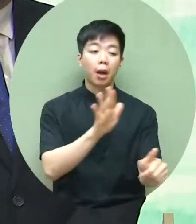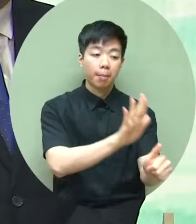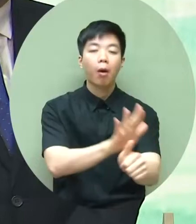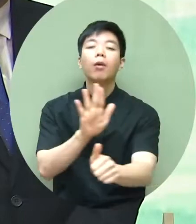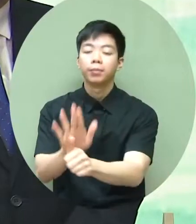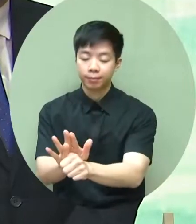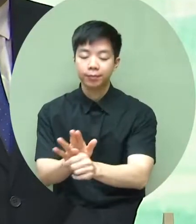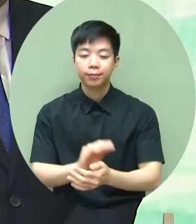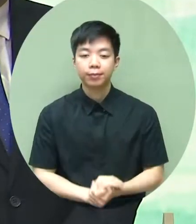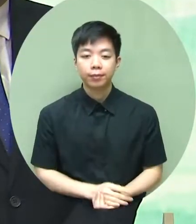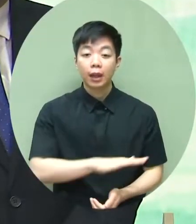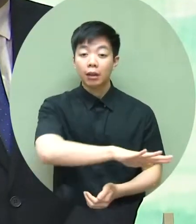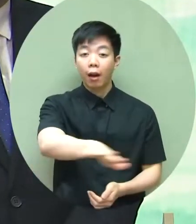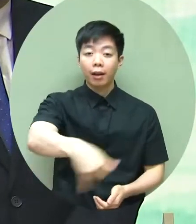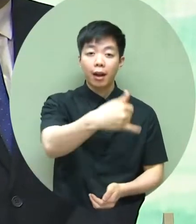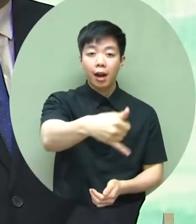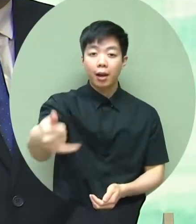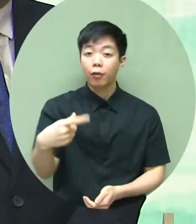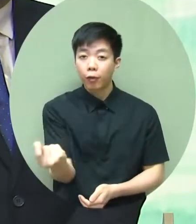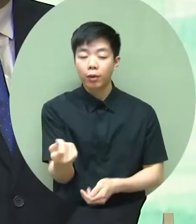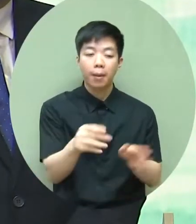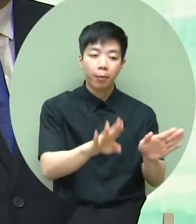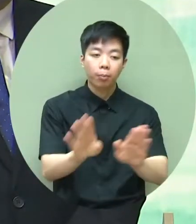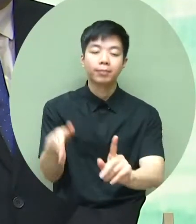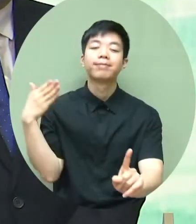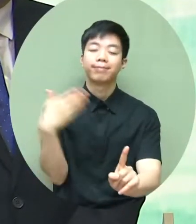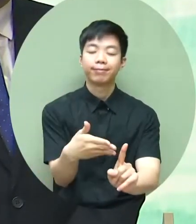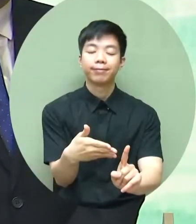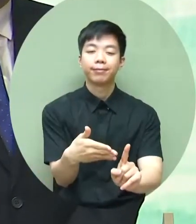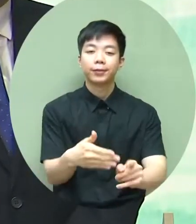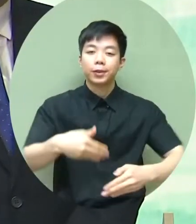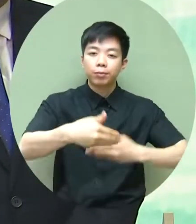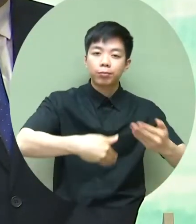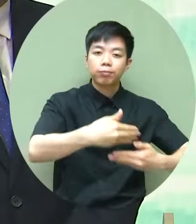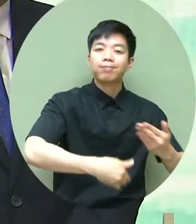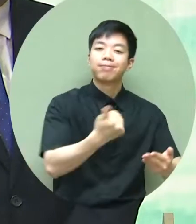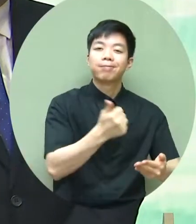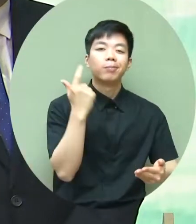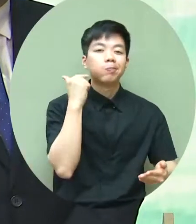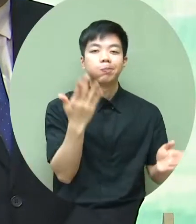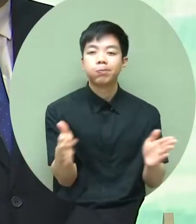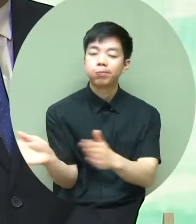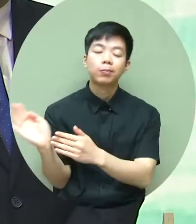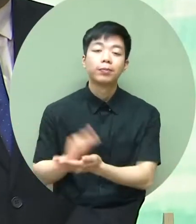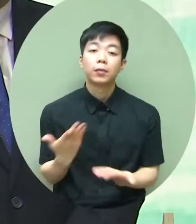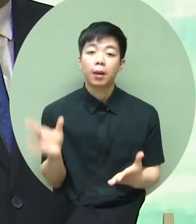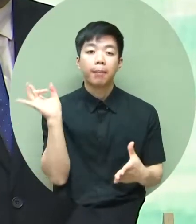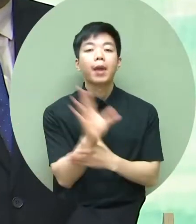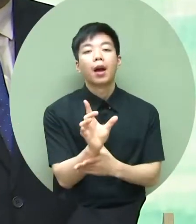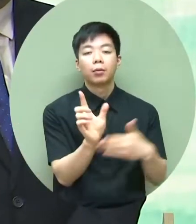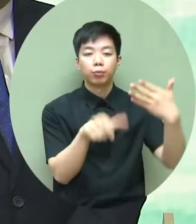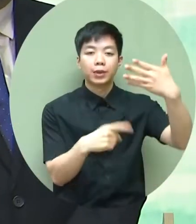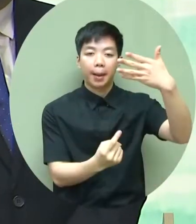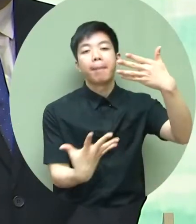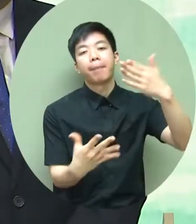and work is being people-oriented. We would like to offer convenience to people, so the progress is satisfactory